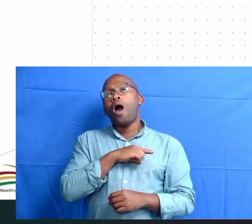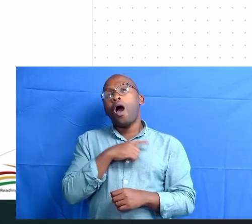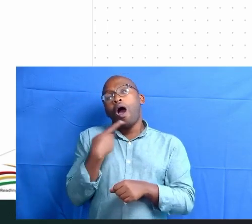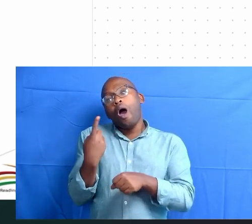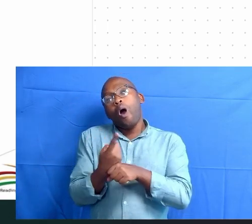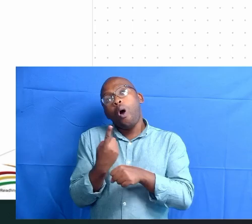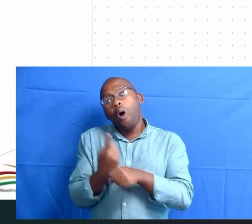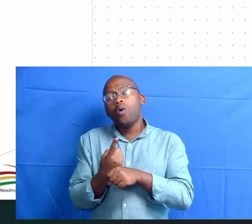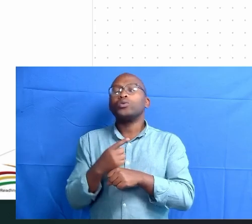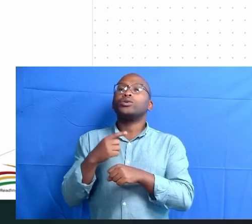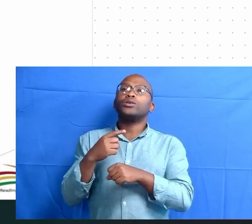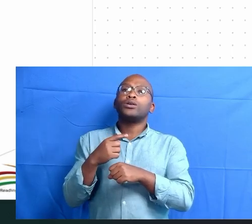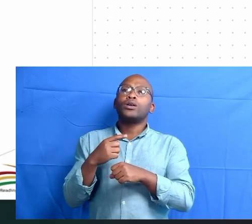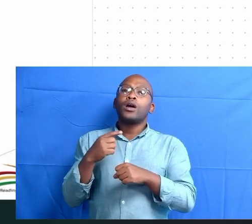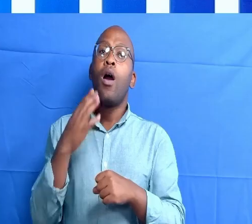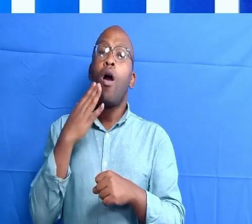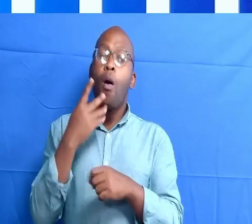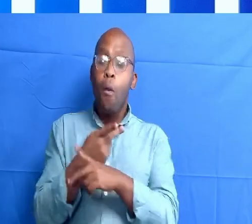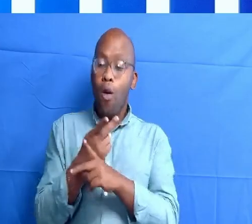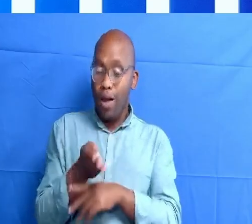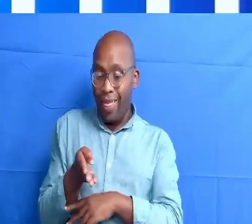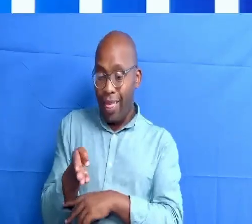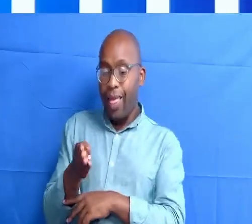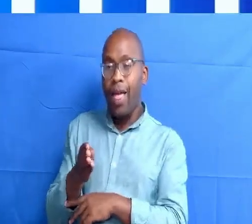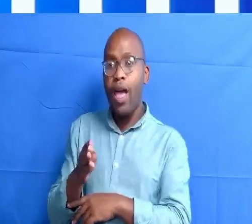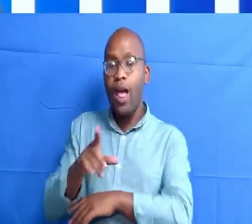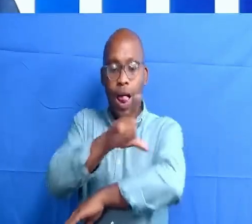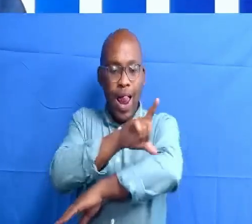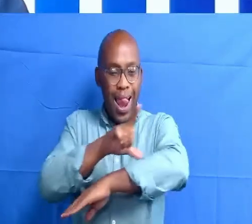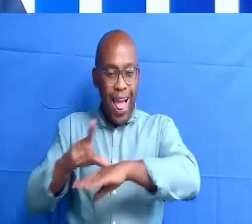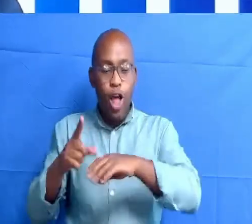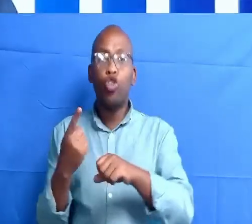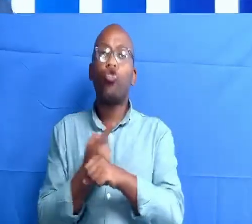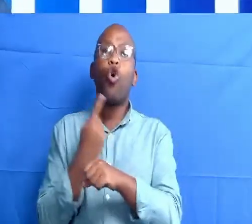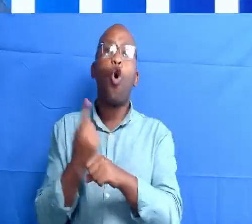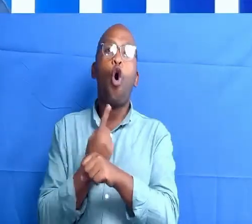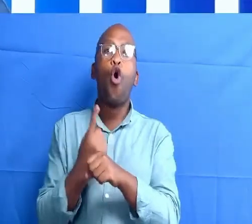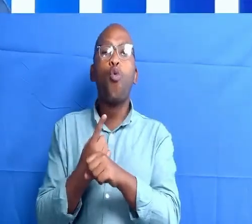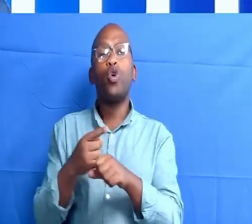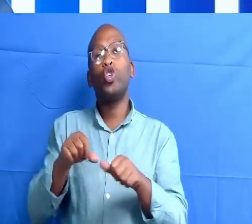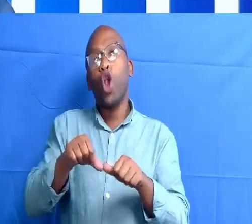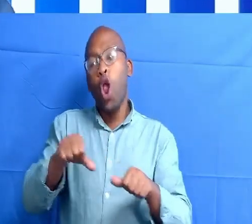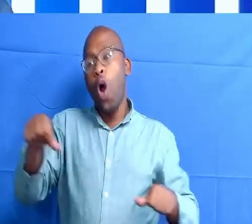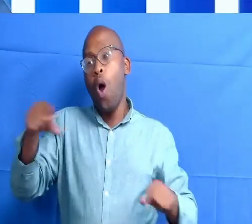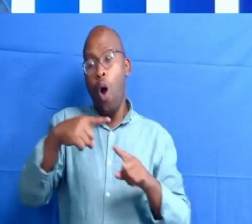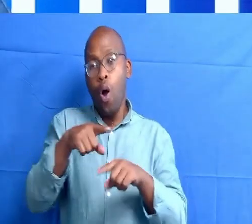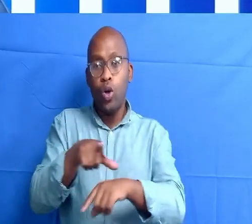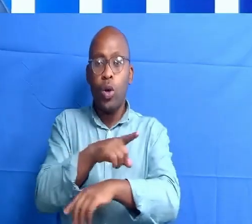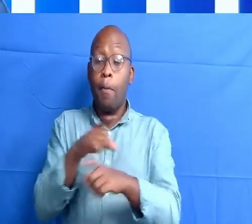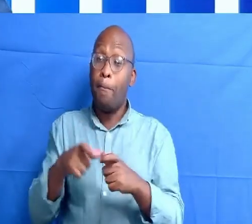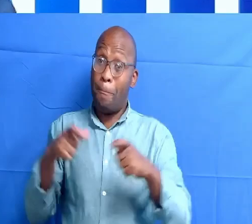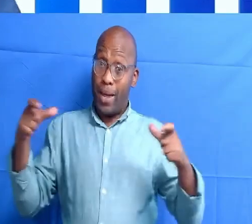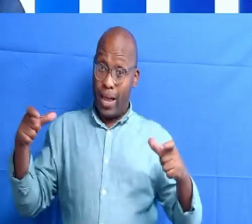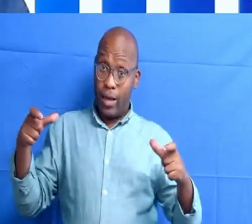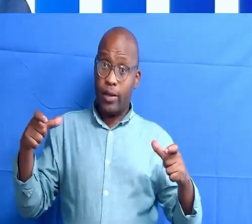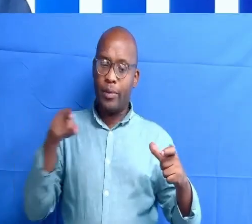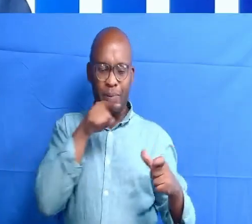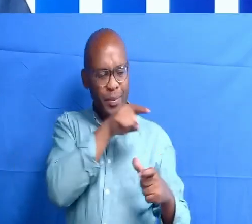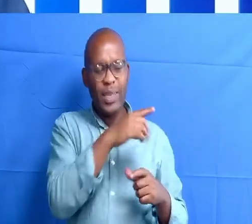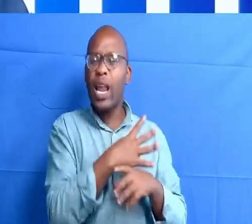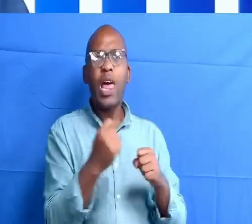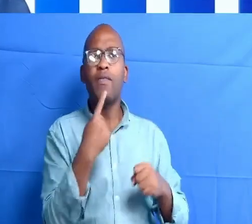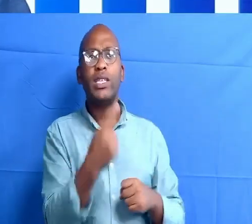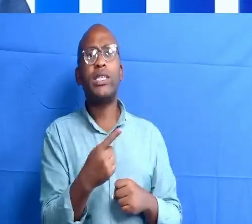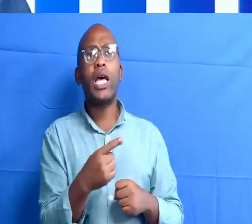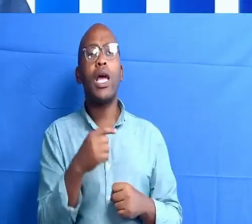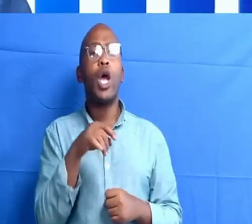of an object. So if you can look at it, they never show me which one is the length, which one is the breadth. Then